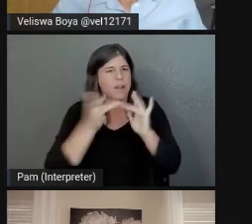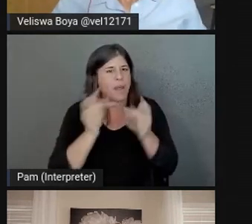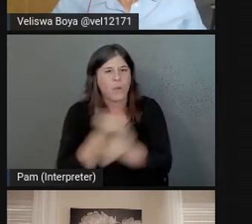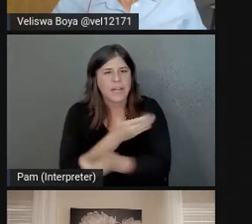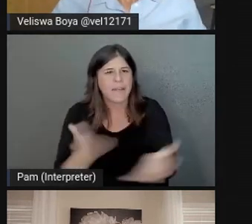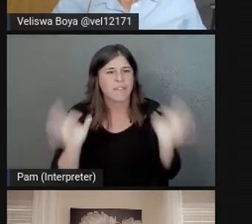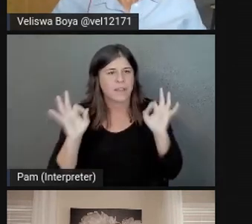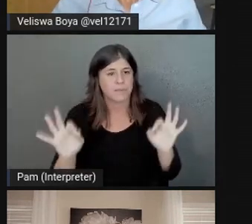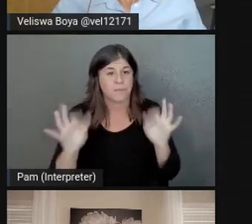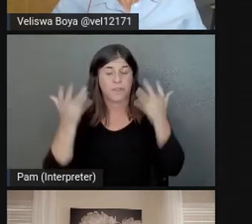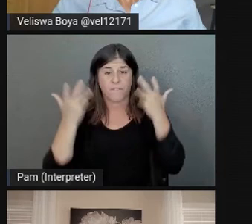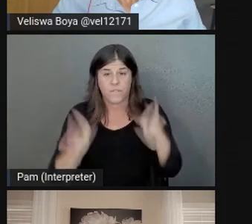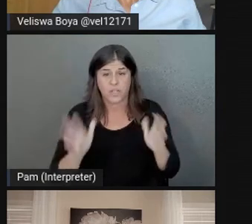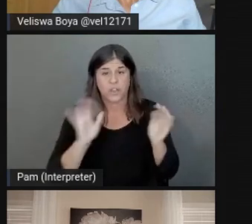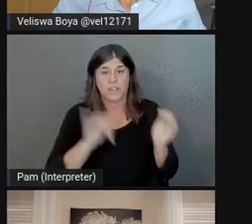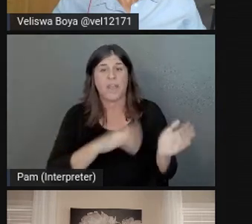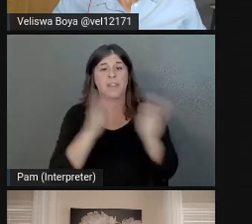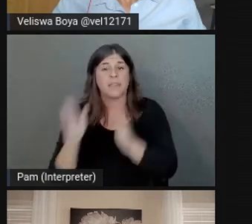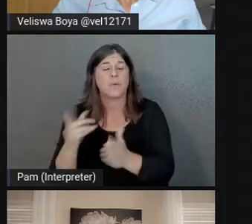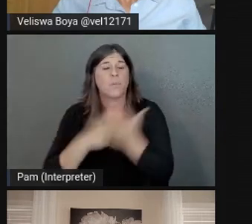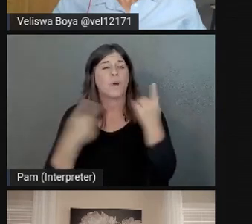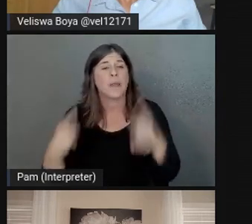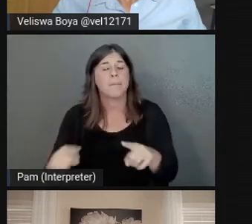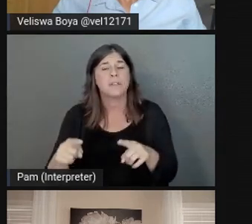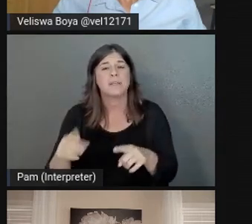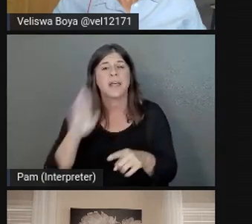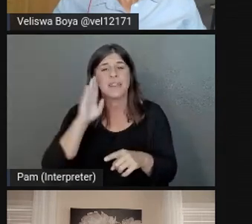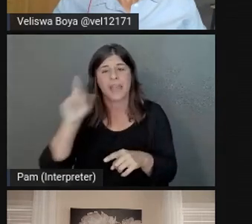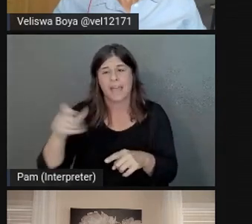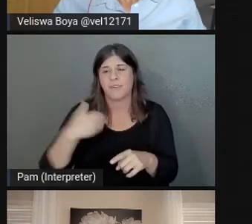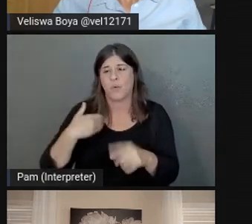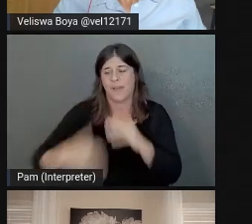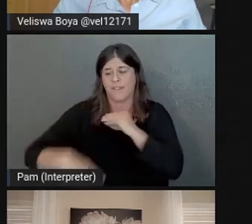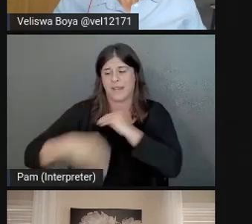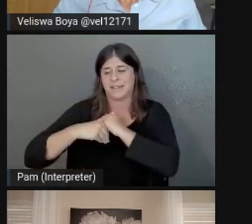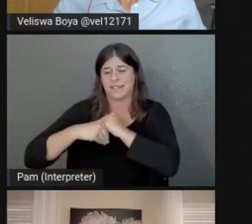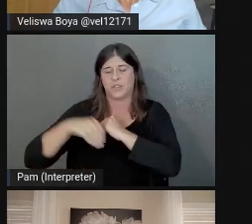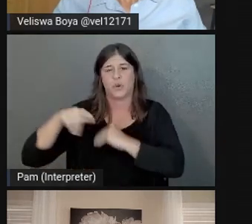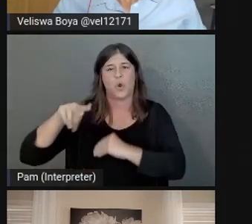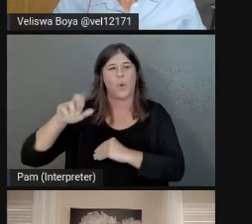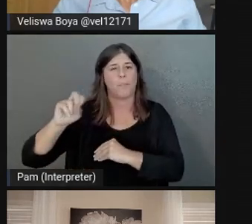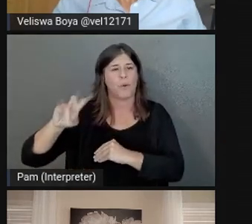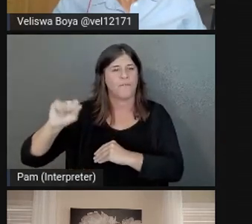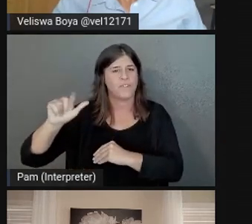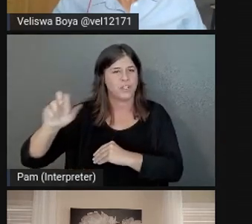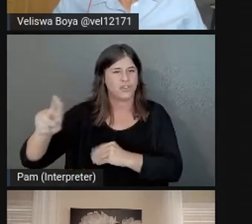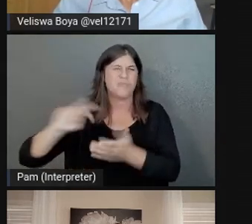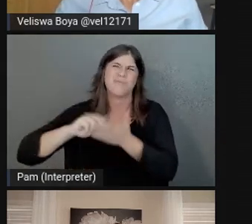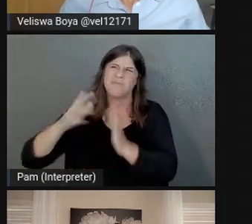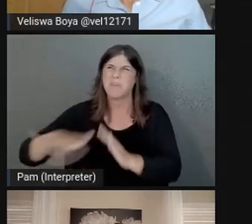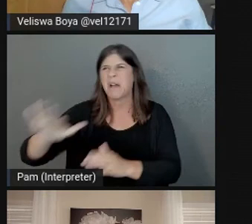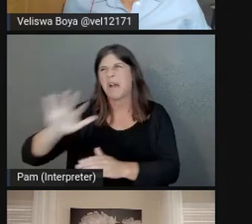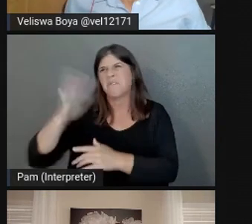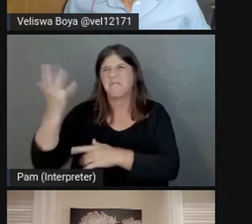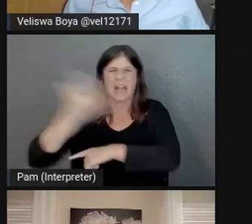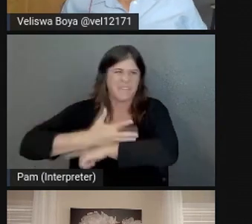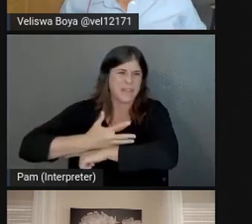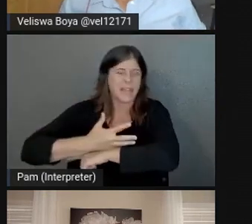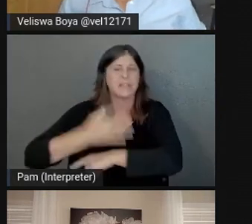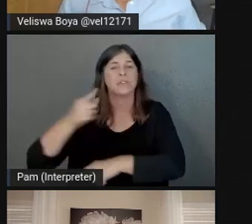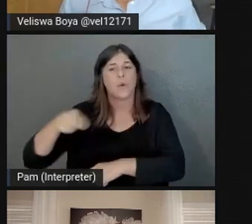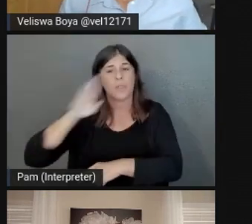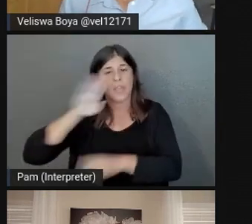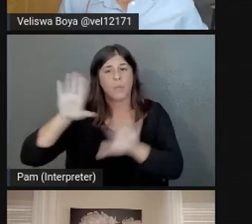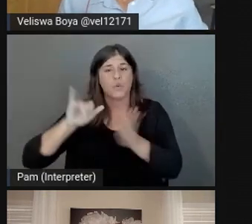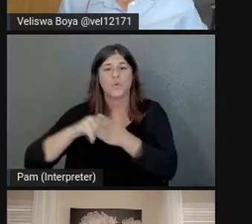so after that, what needs to happen is that there needs to be an additional provisioning time period, which typically takes around 5 days. And so that'll be done